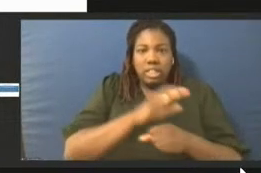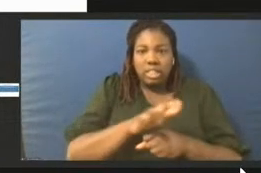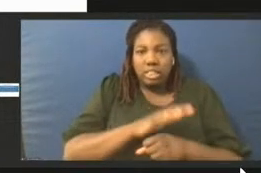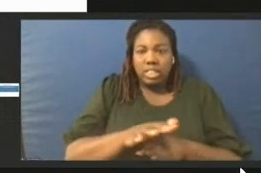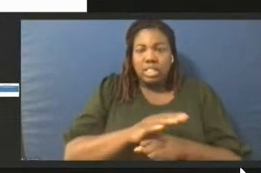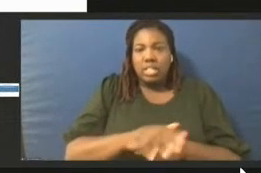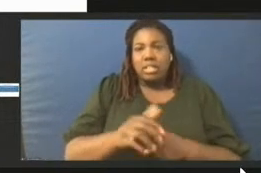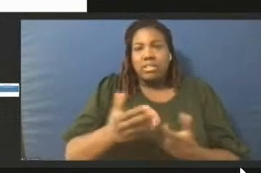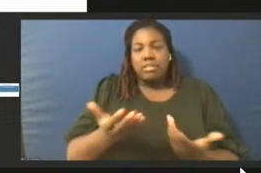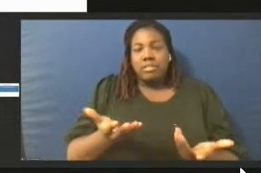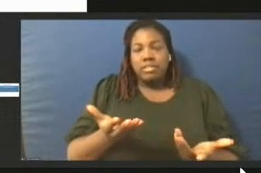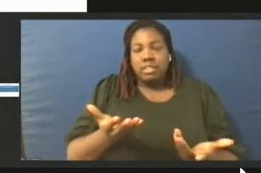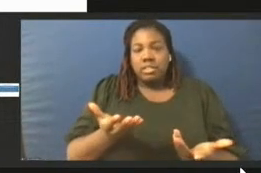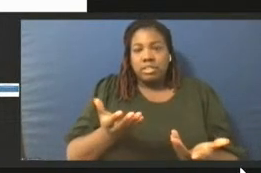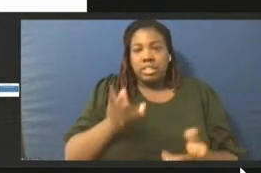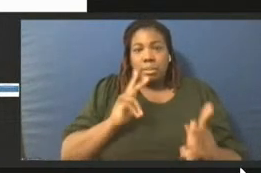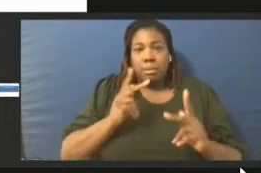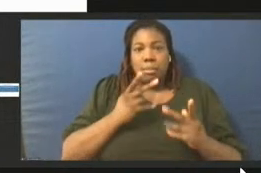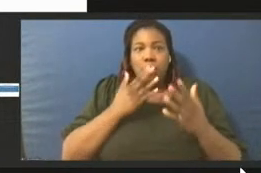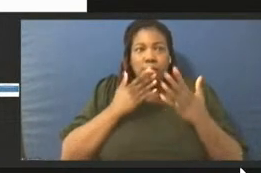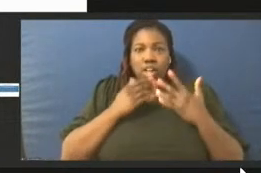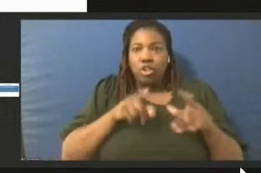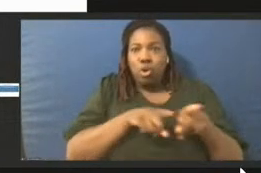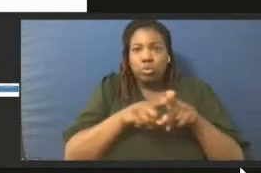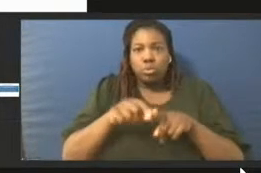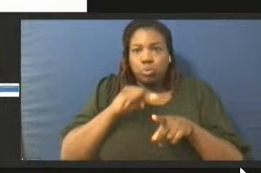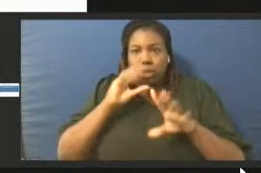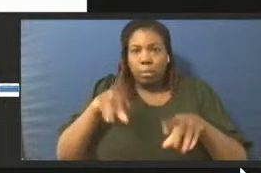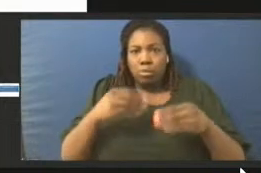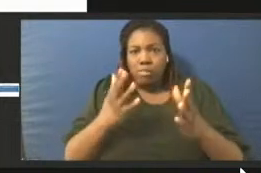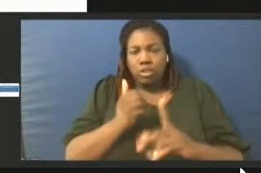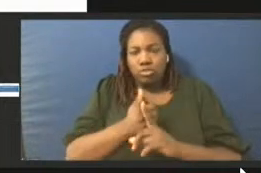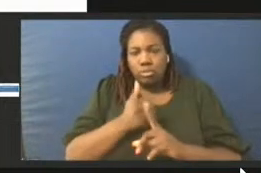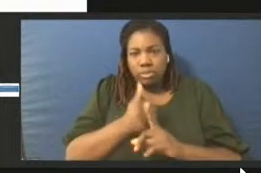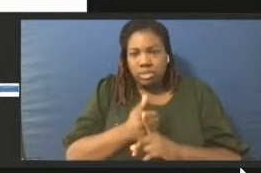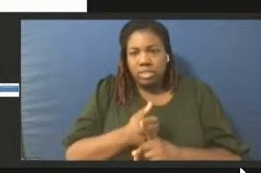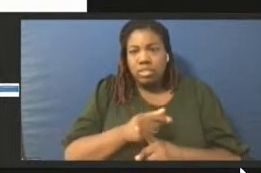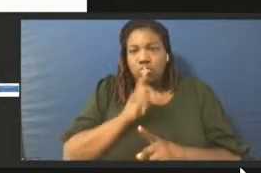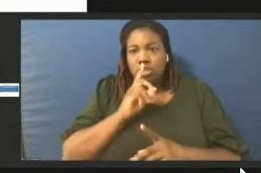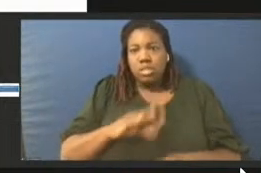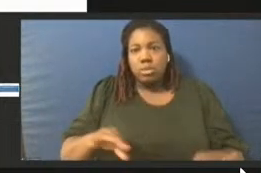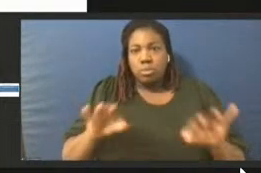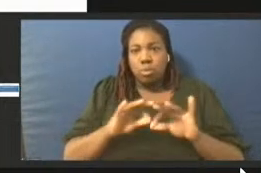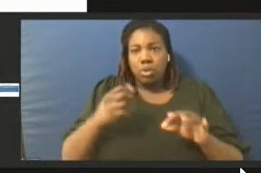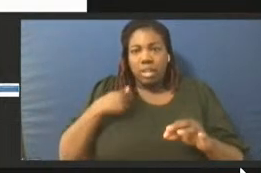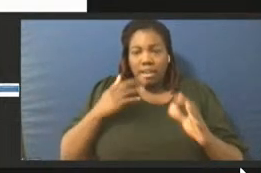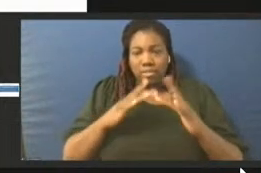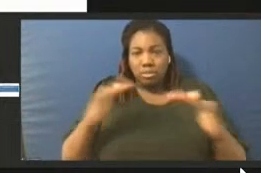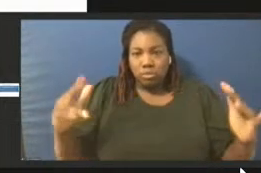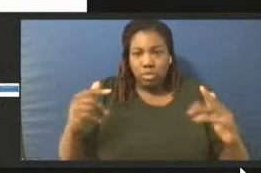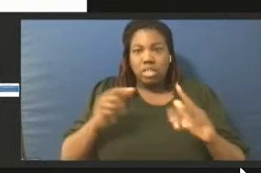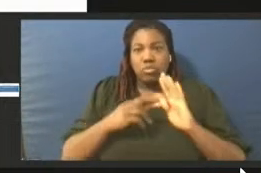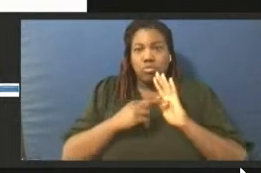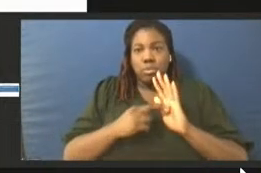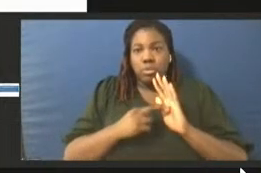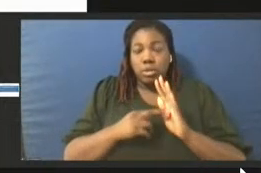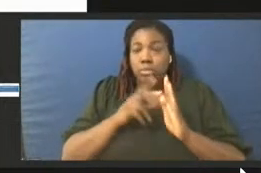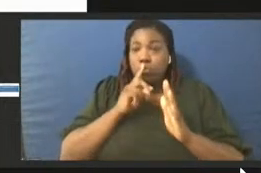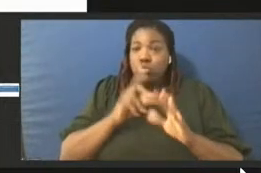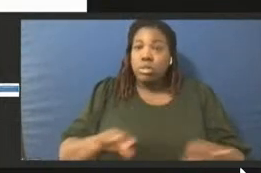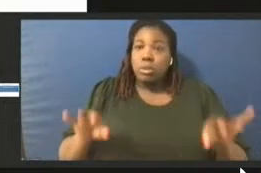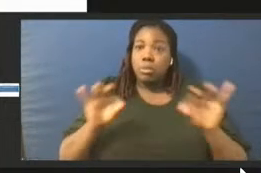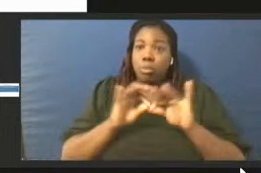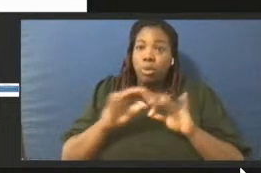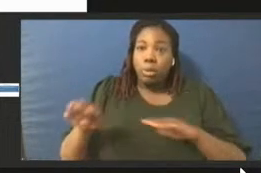color. It's always important to have diversity and representation, but it's more important in the